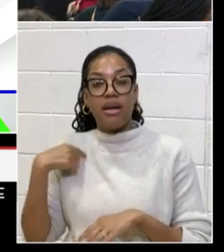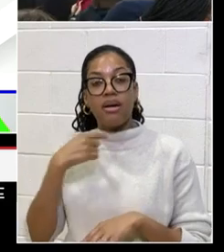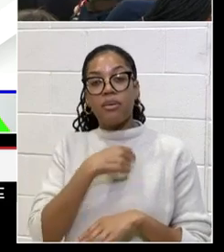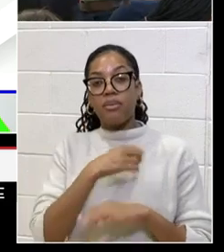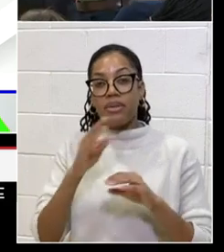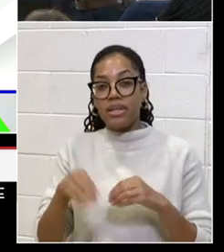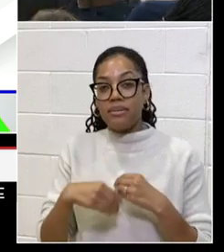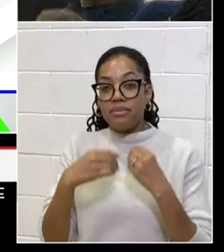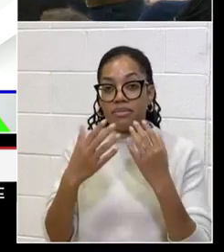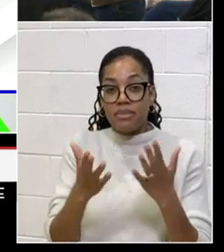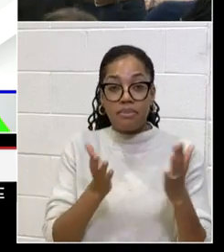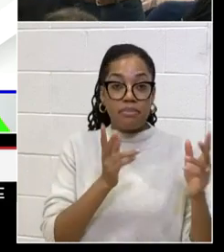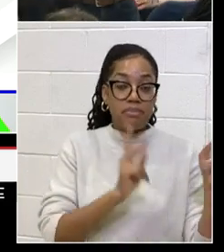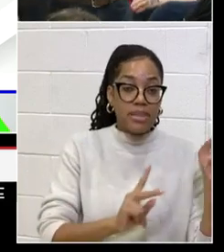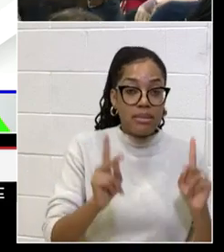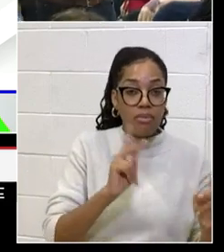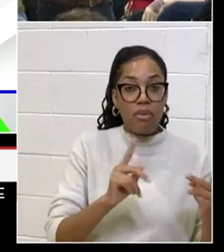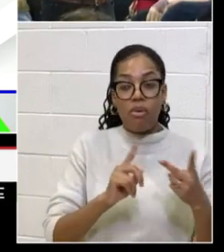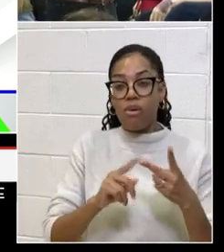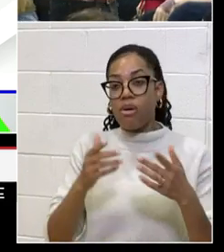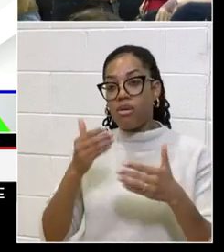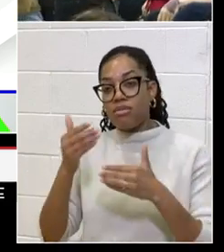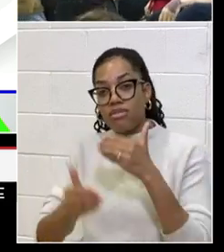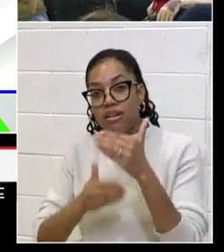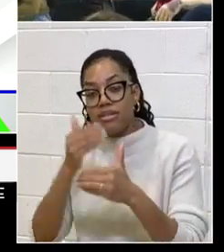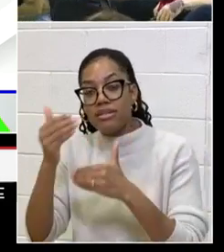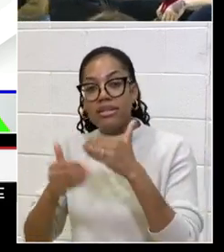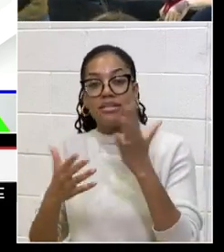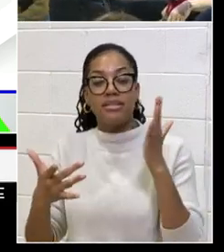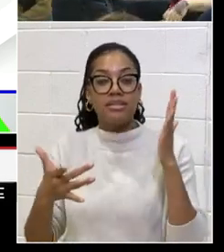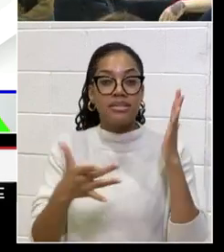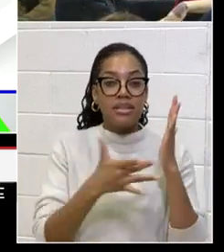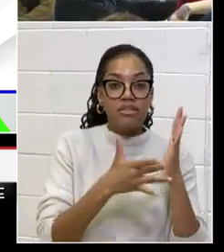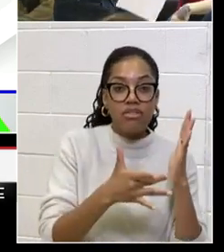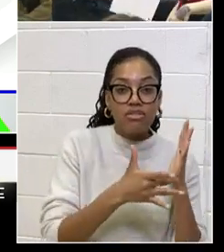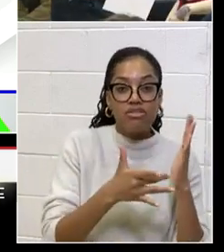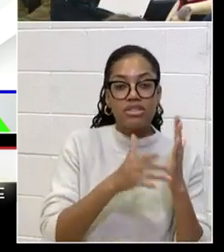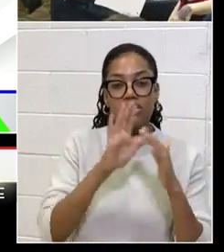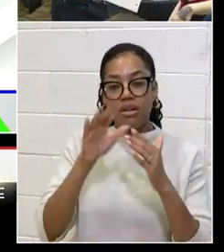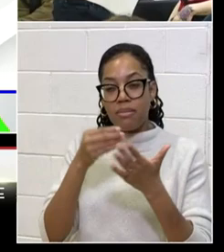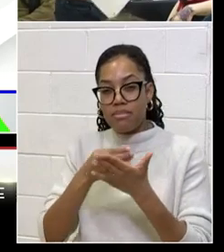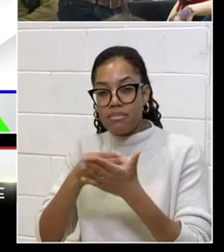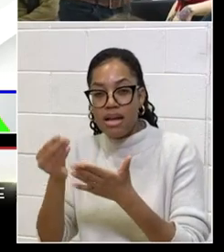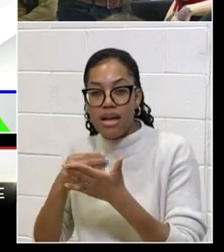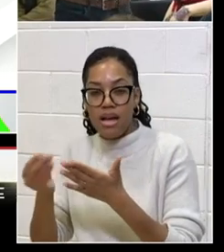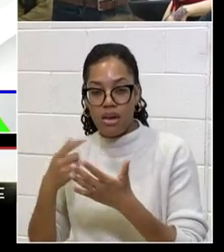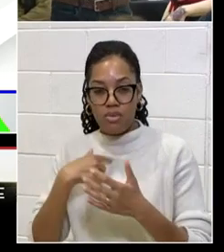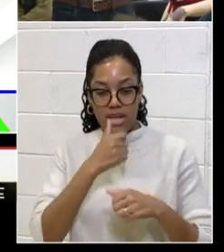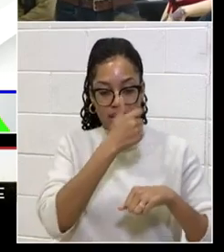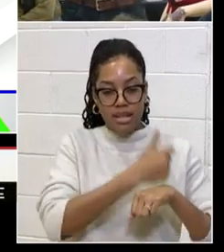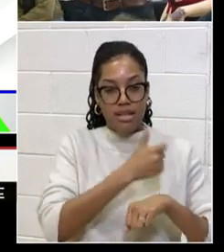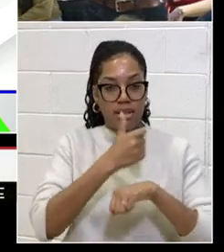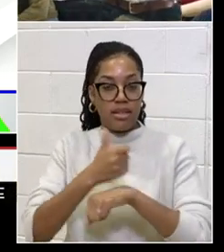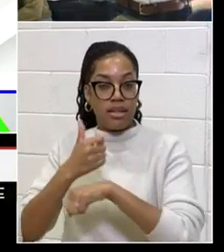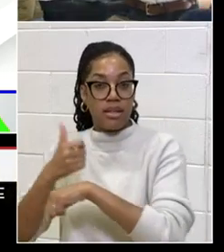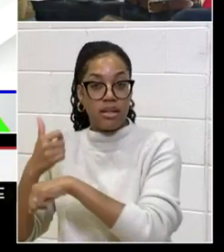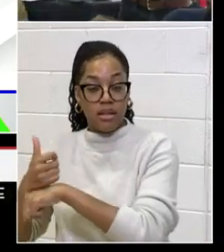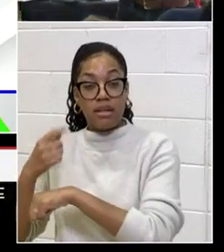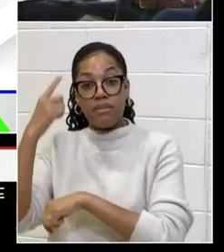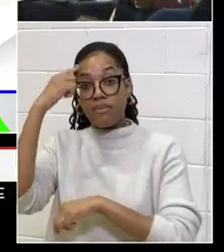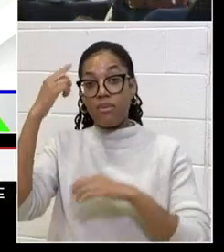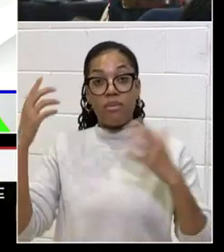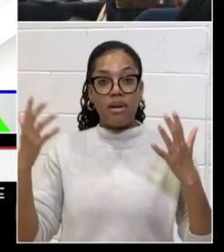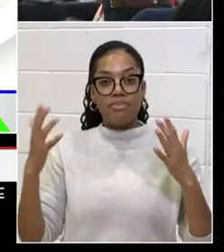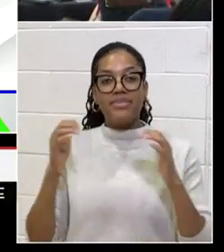the processes, the technology, the procurement in place so that our agencies can